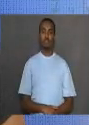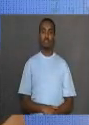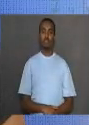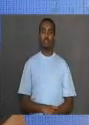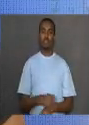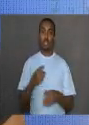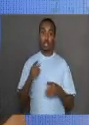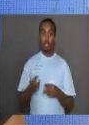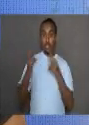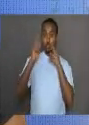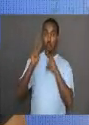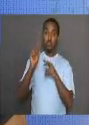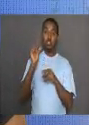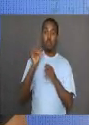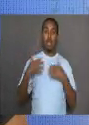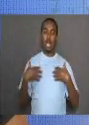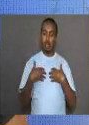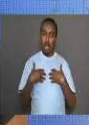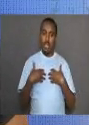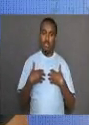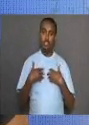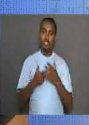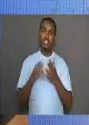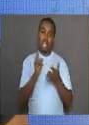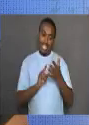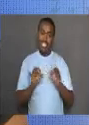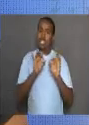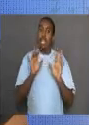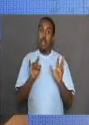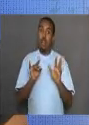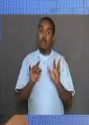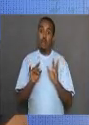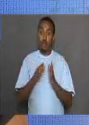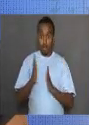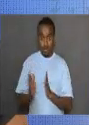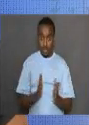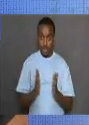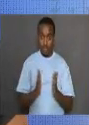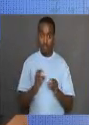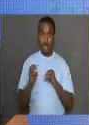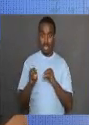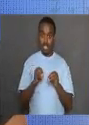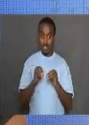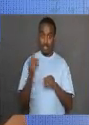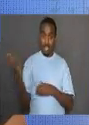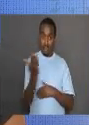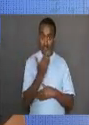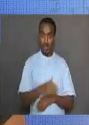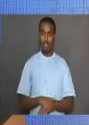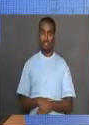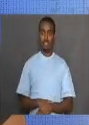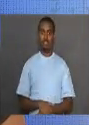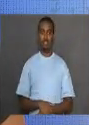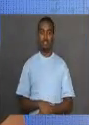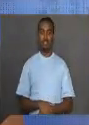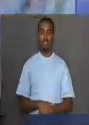Let us consider some animals that are not in the article. Get ready for an activity, everyone.